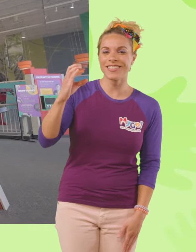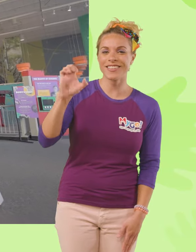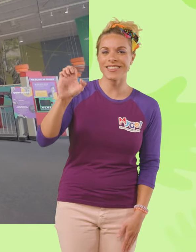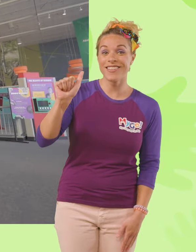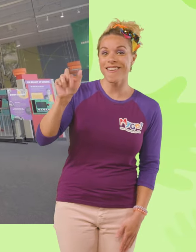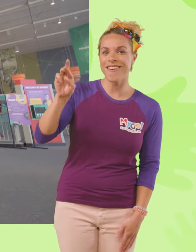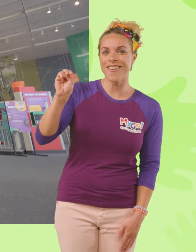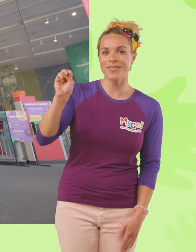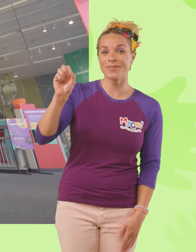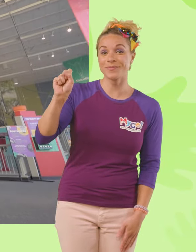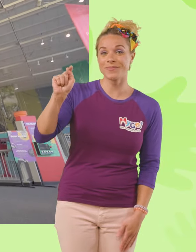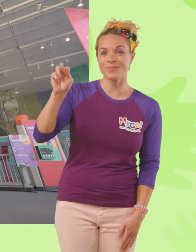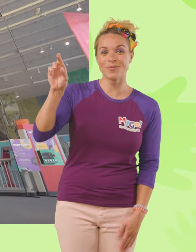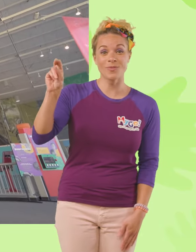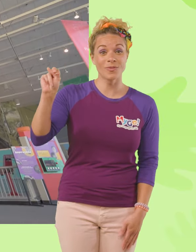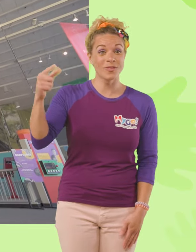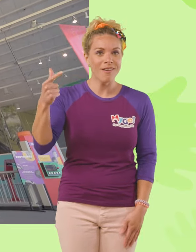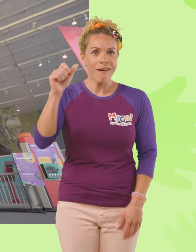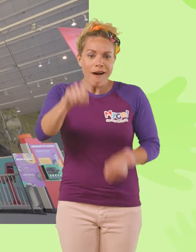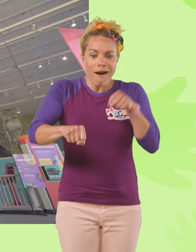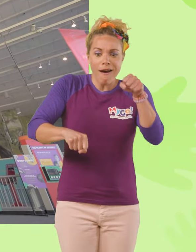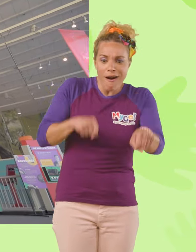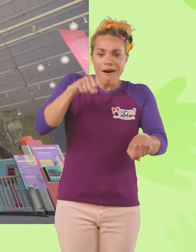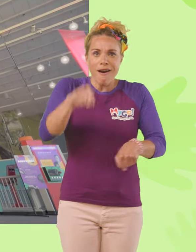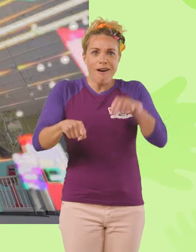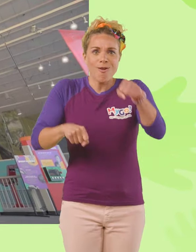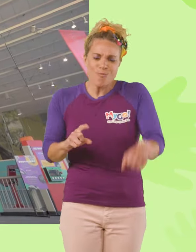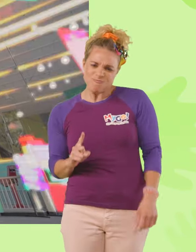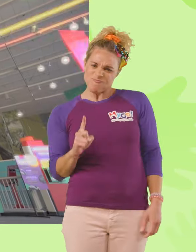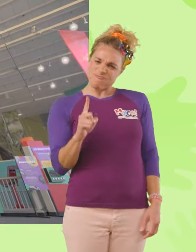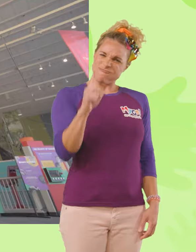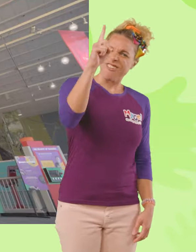energy. I'll show you my Lance Armstrong hill climb.